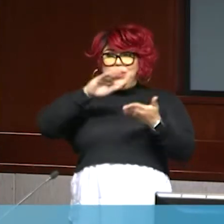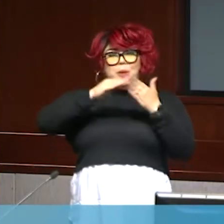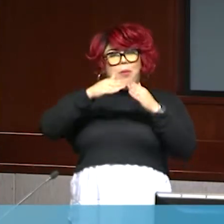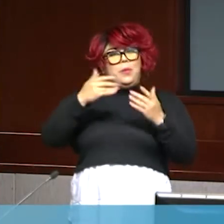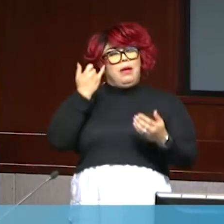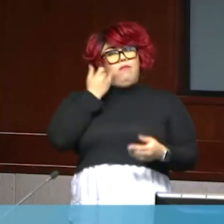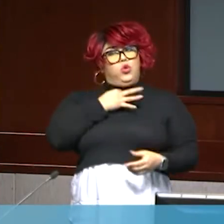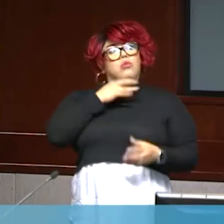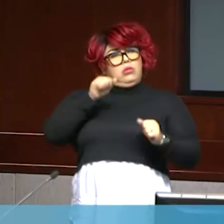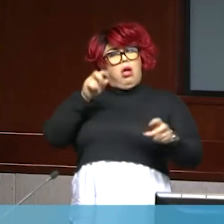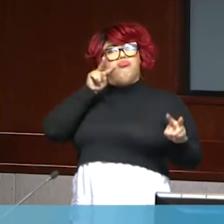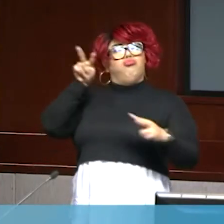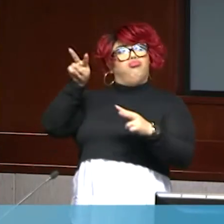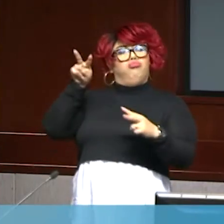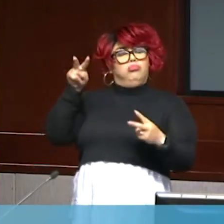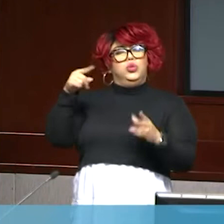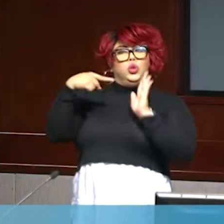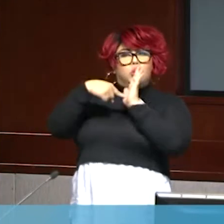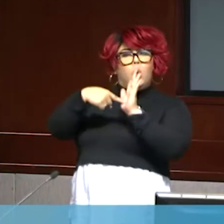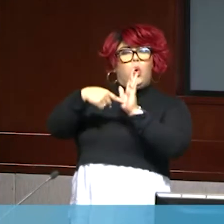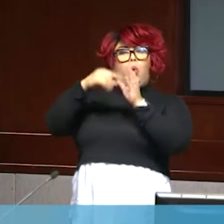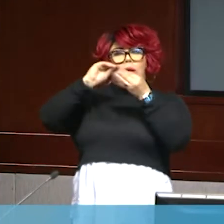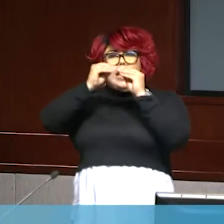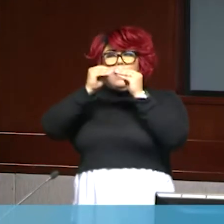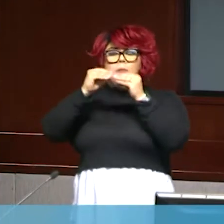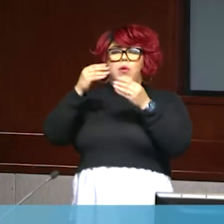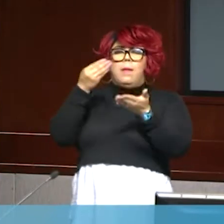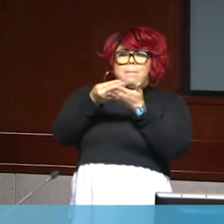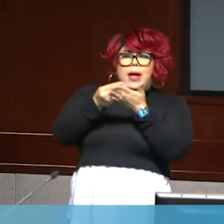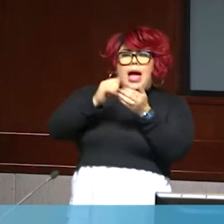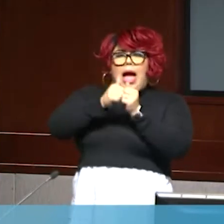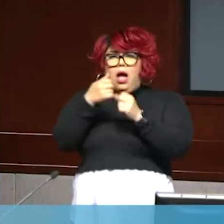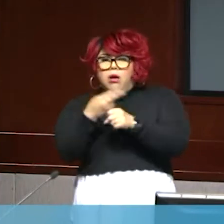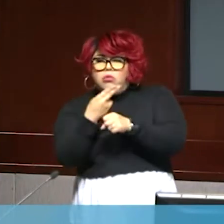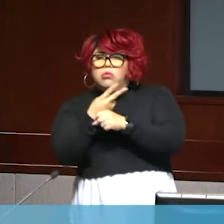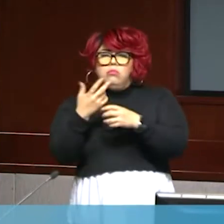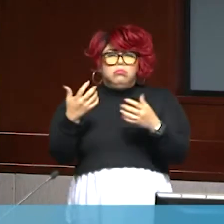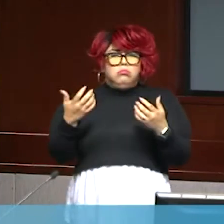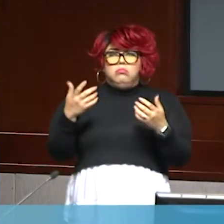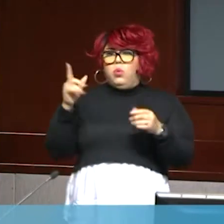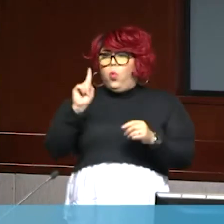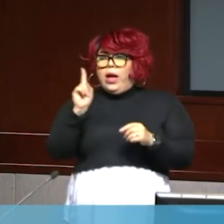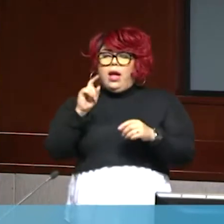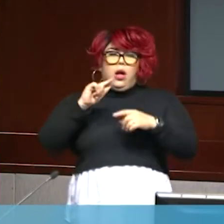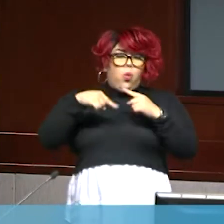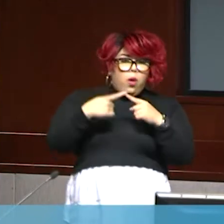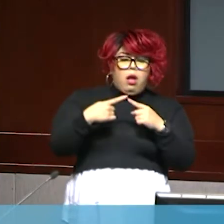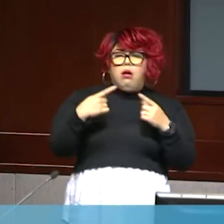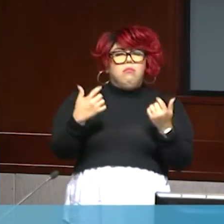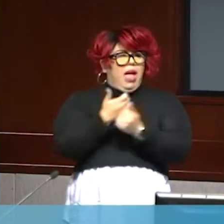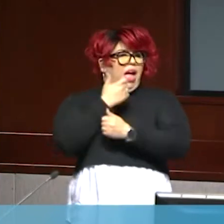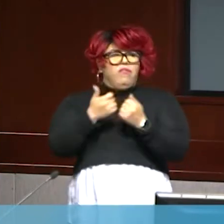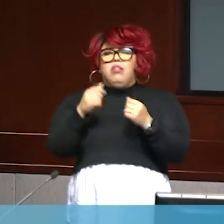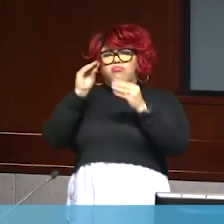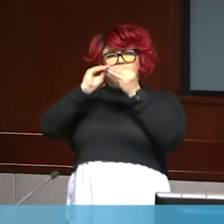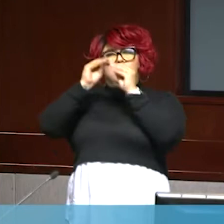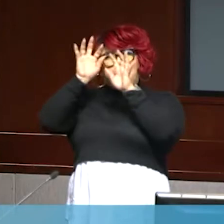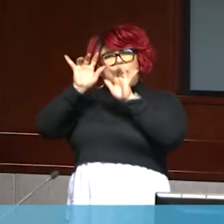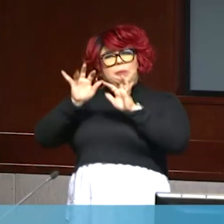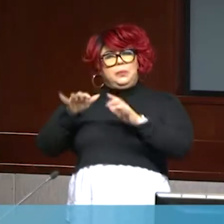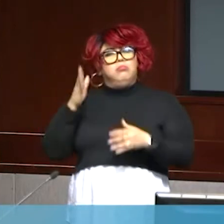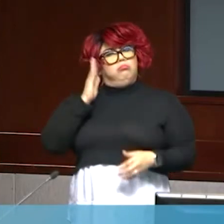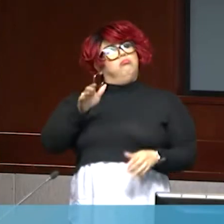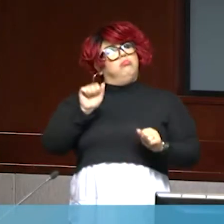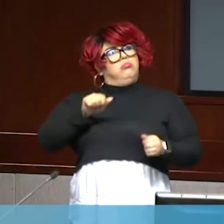in fairly great detail where this money's going, when it's going, how much is going out, et cetera. So look for